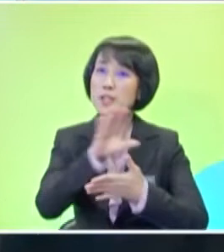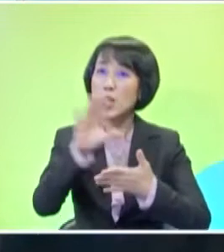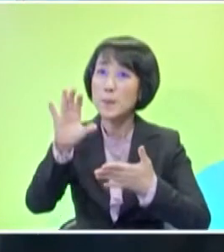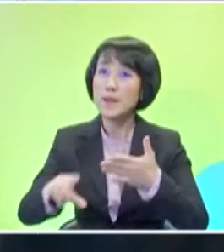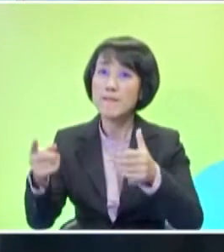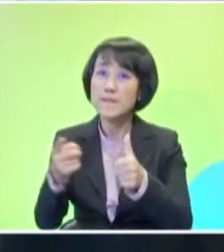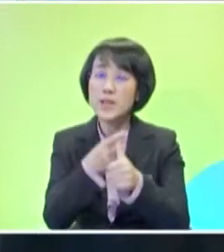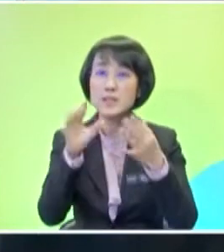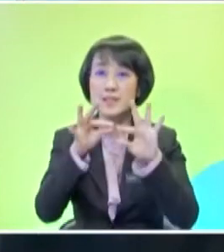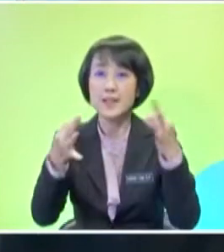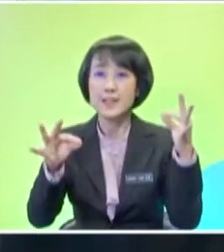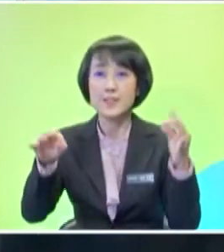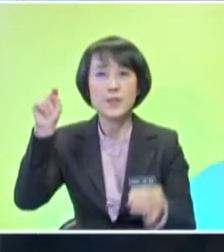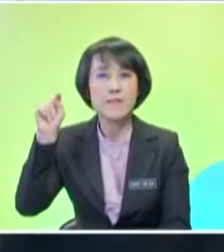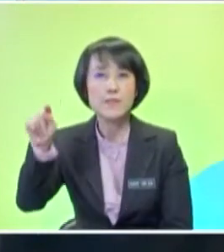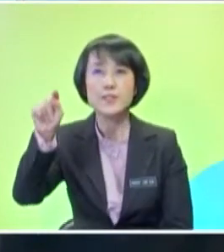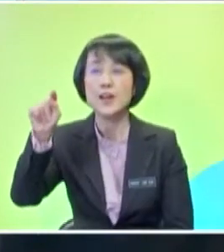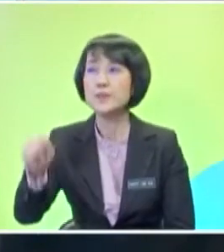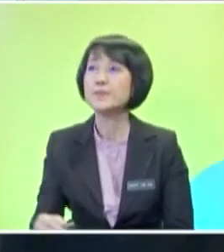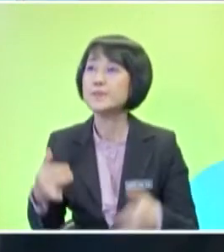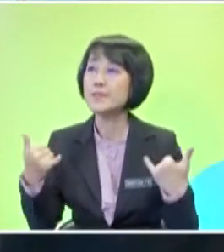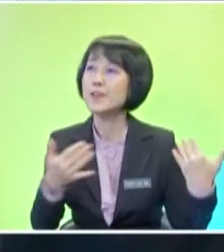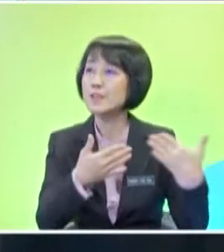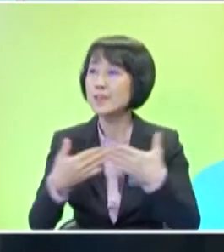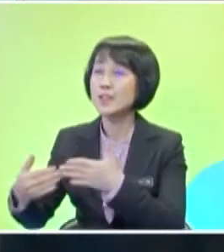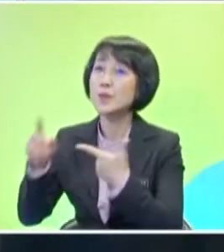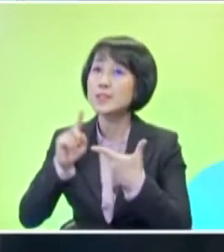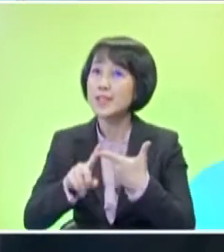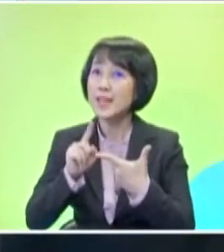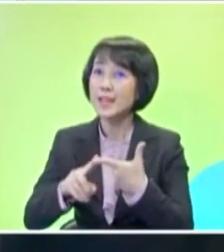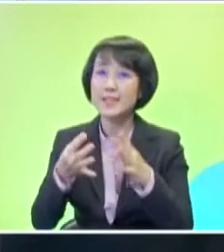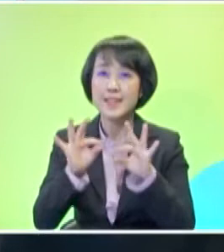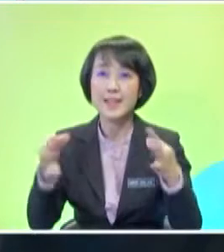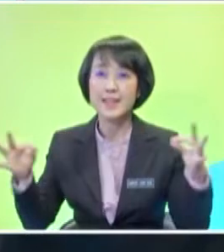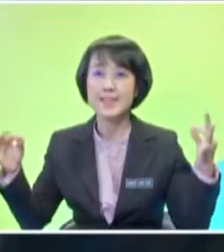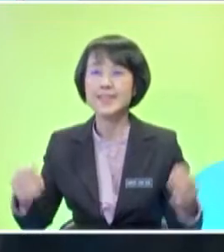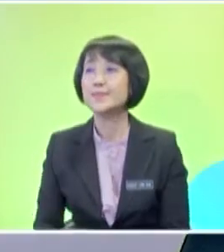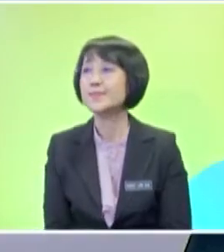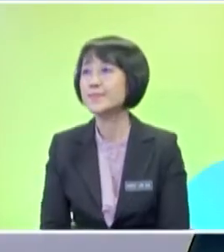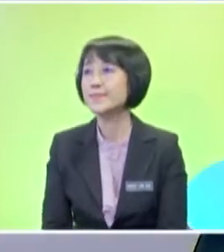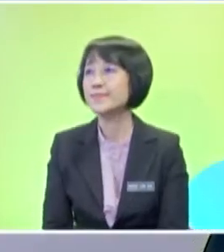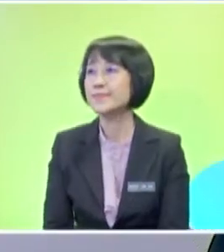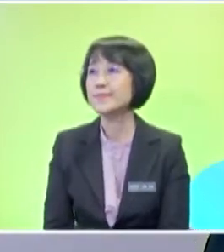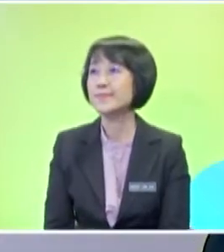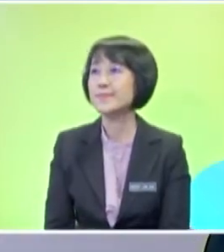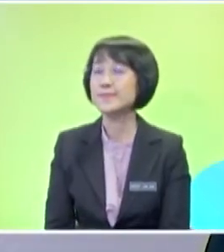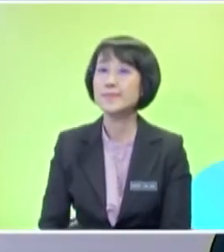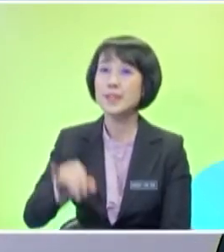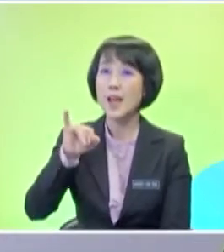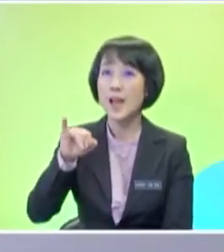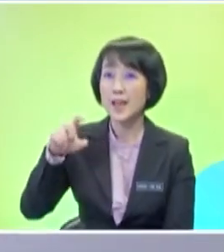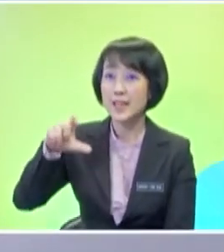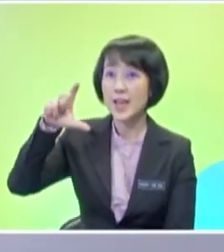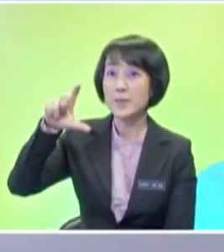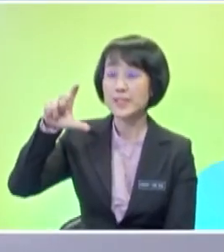Also with a full stop. Yes. And now I'm going to continue with the second sentence. Okay. So here, capital I because capital it is letter,